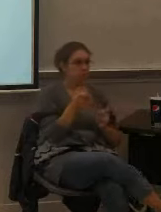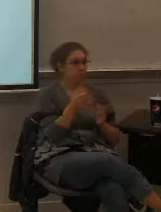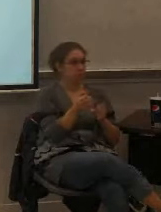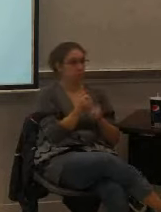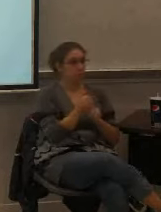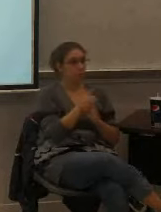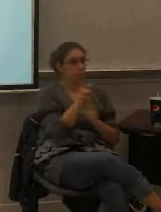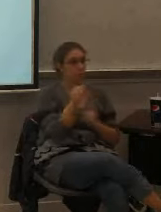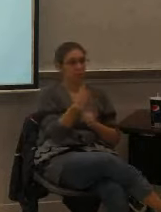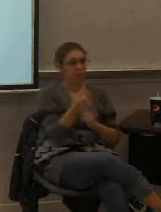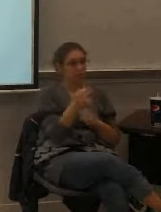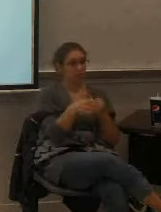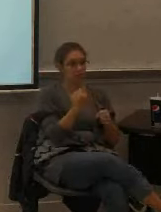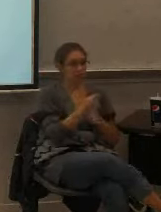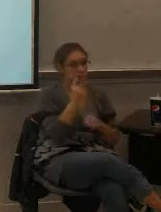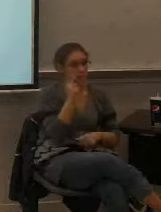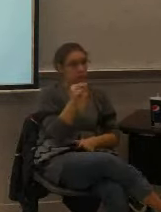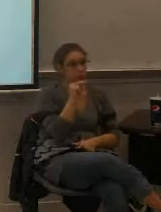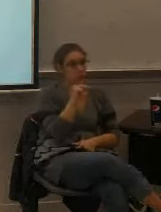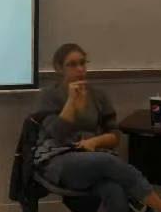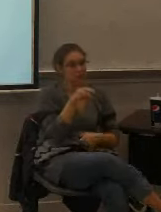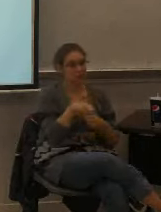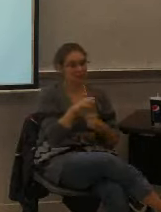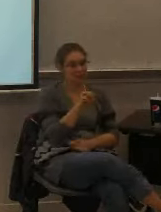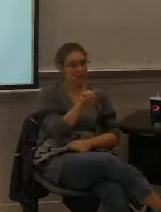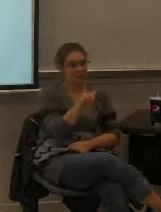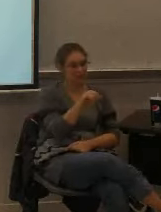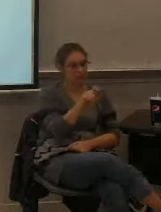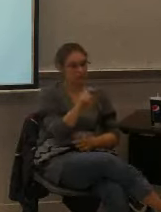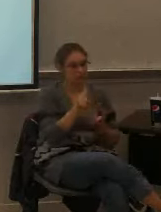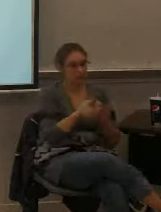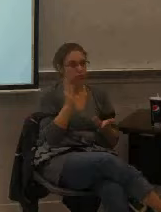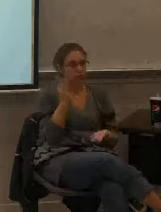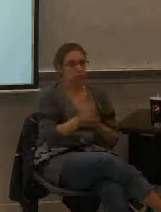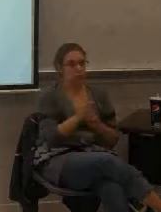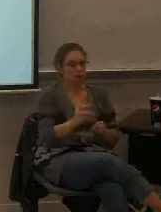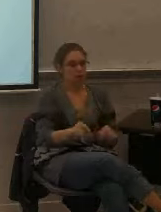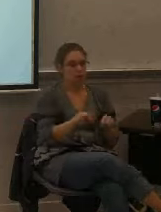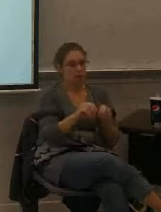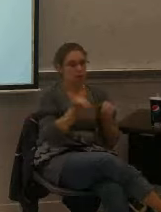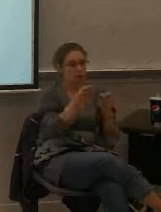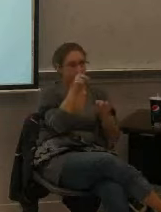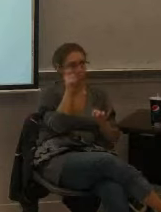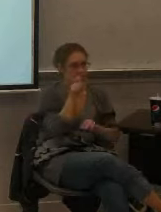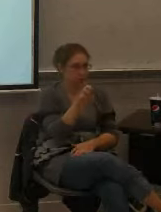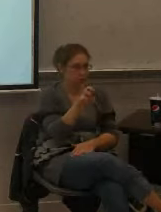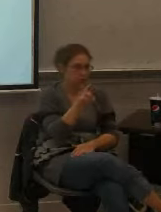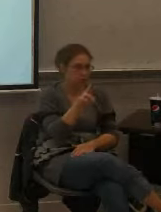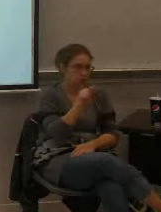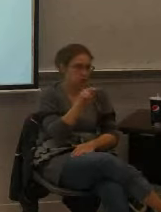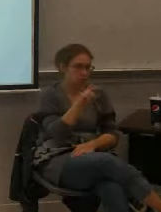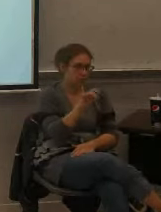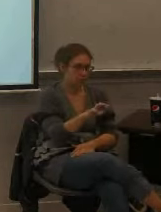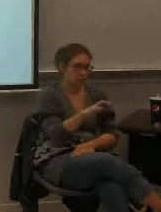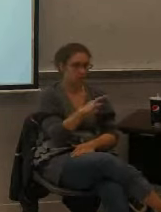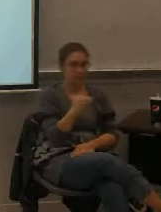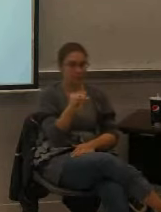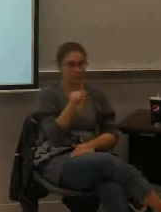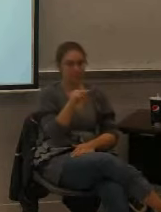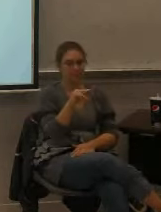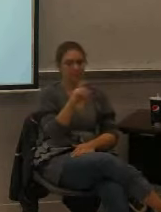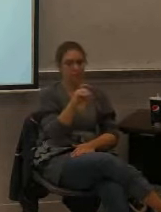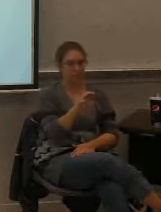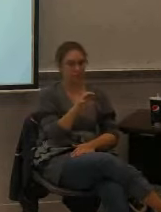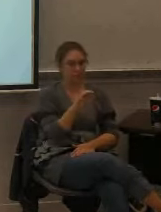take hundreds of years for the nutrients in the sediments to stop coming back up. Because it is eutrophic and that is anoxic,